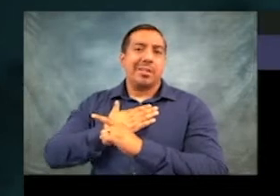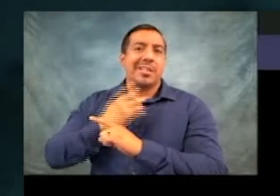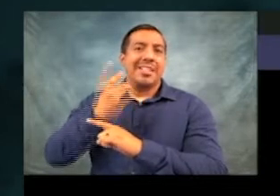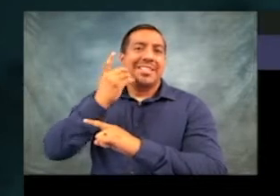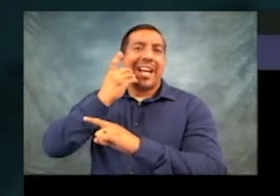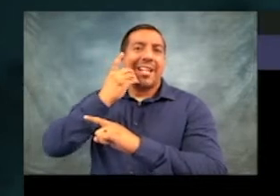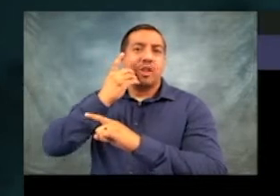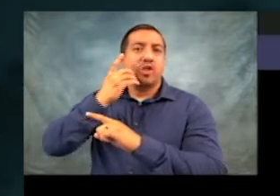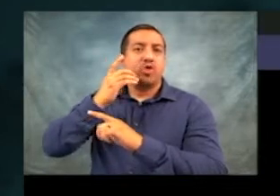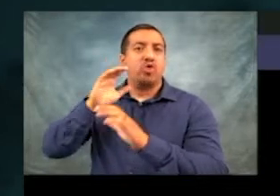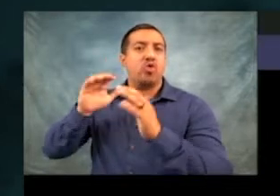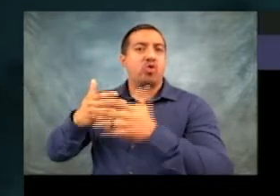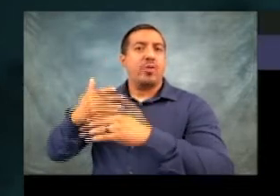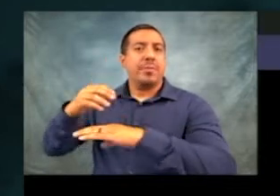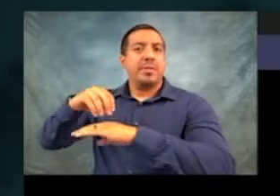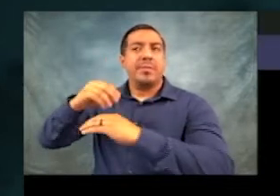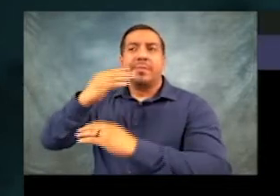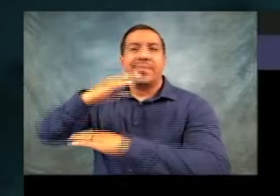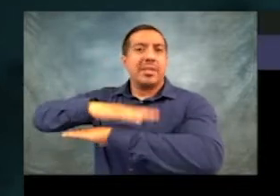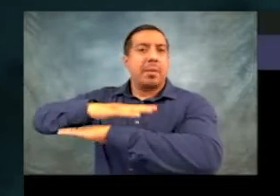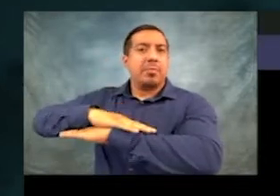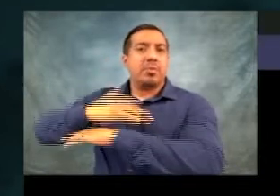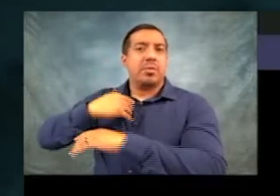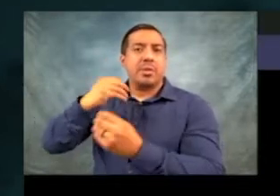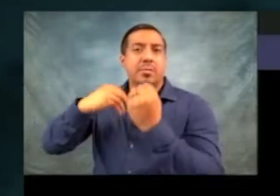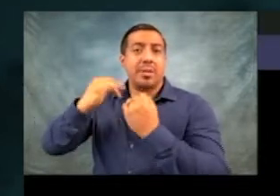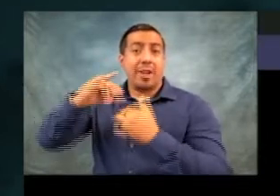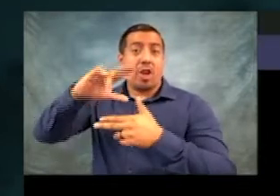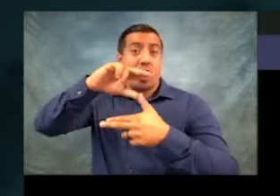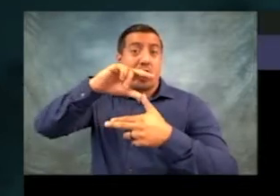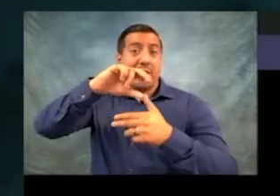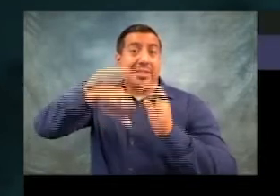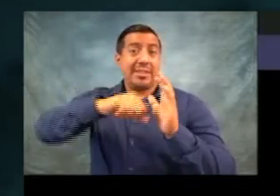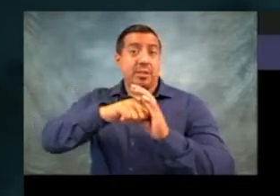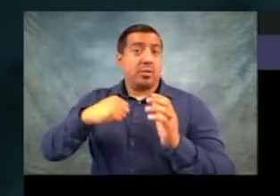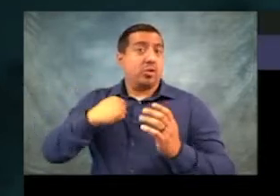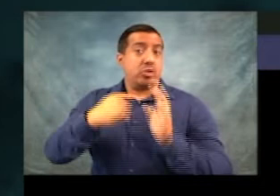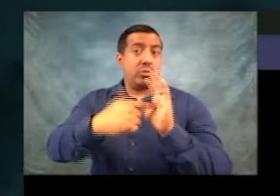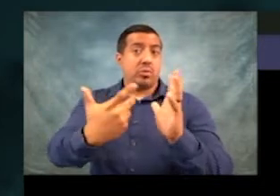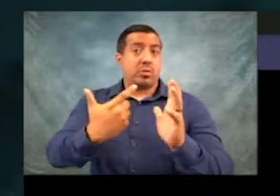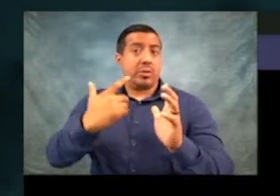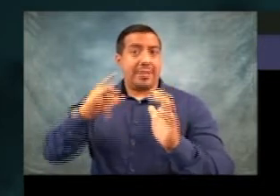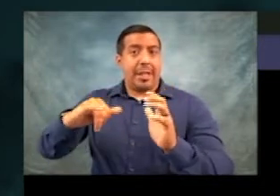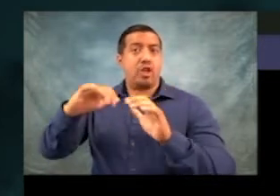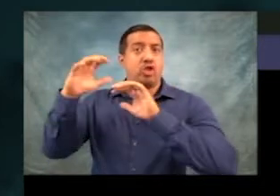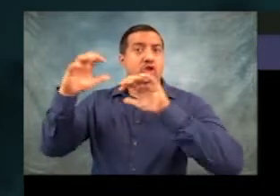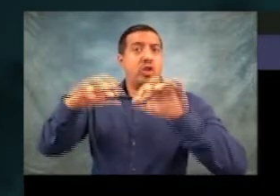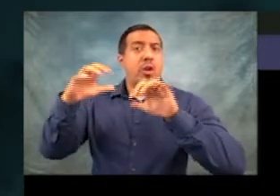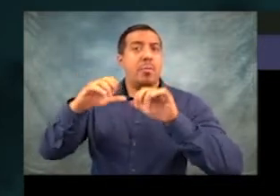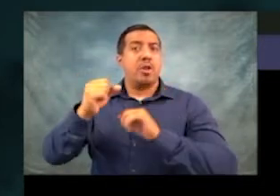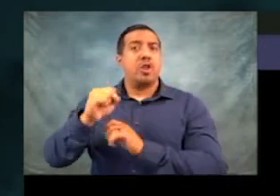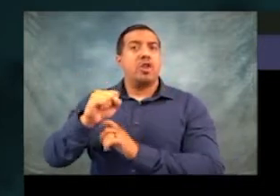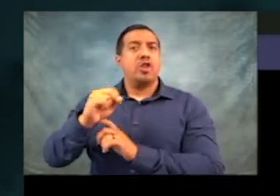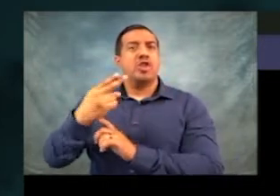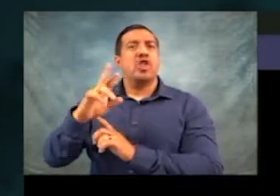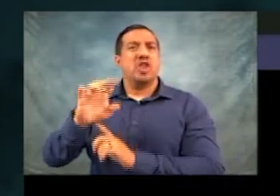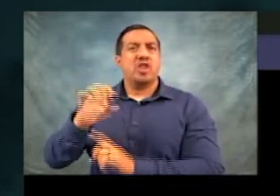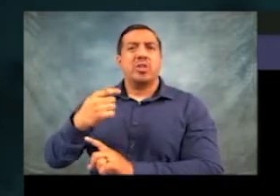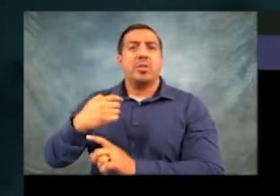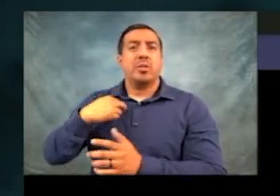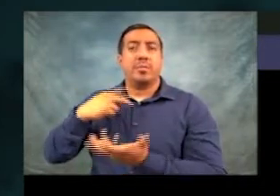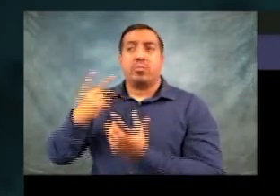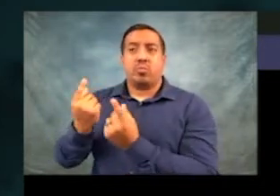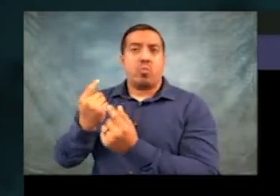the height of hurricane season. And that just shows you that we were in storm surge working from home. That